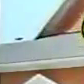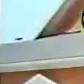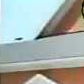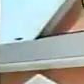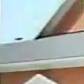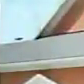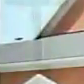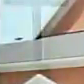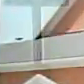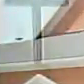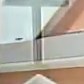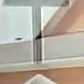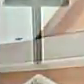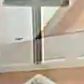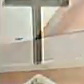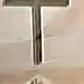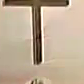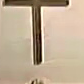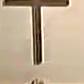Word.